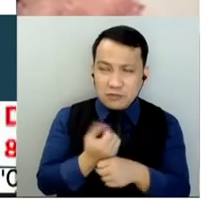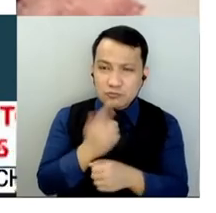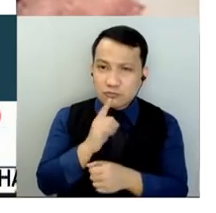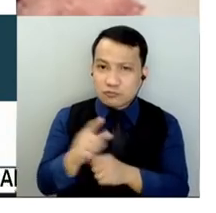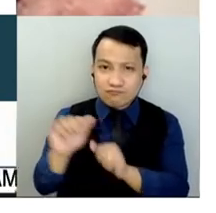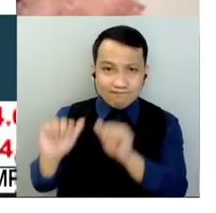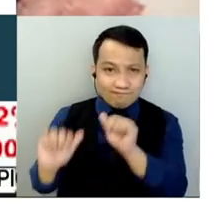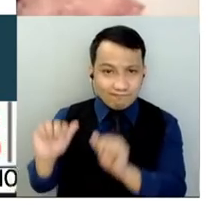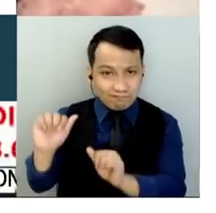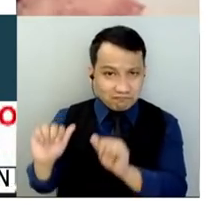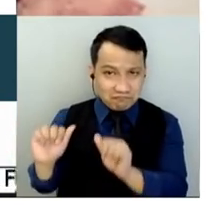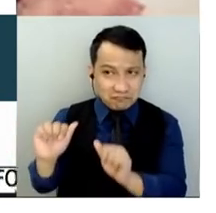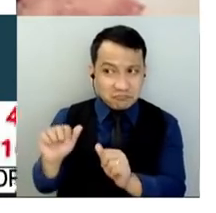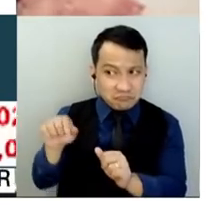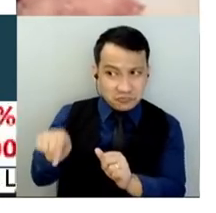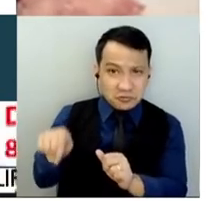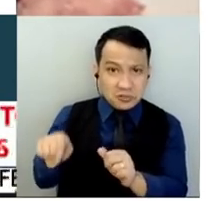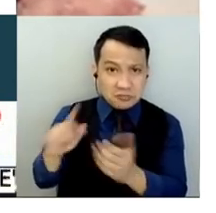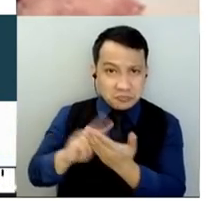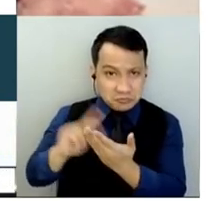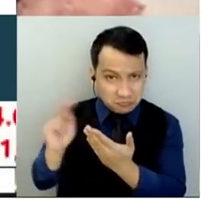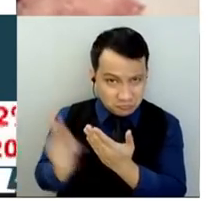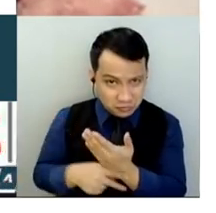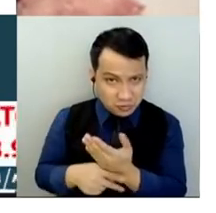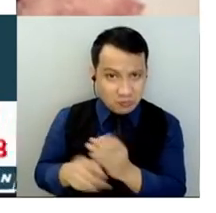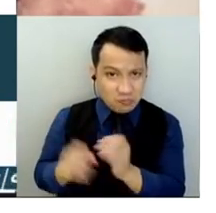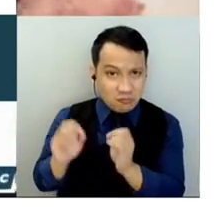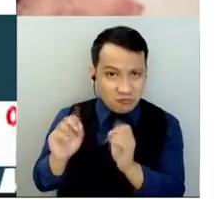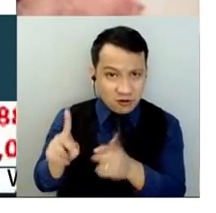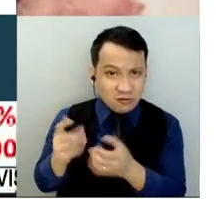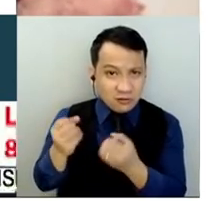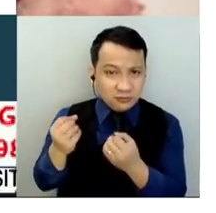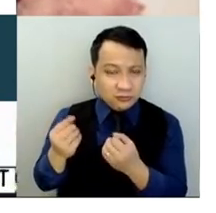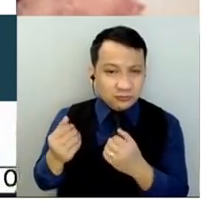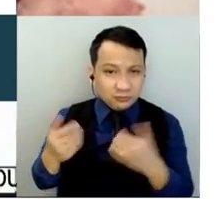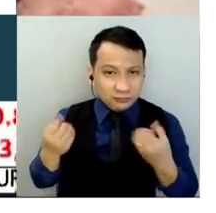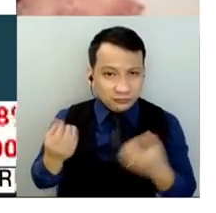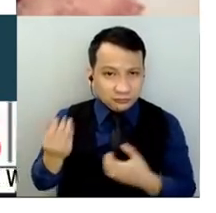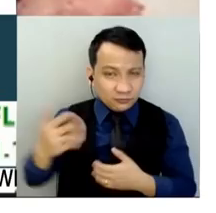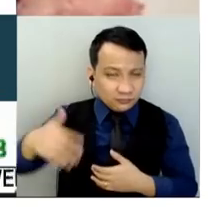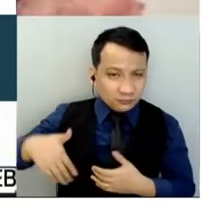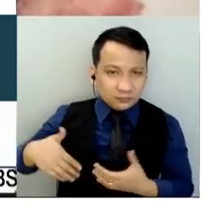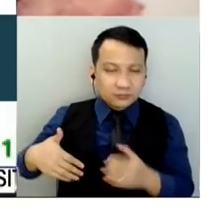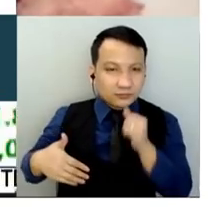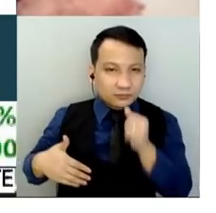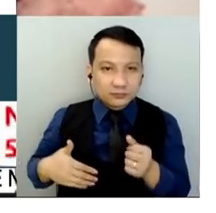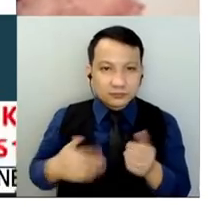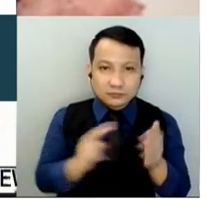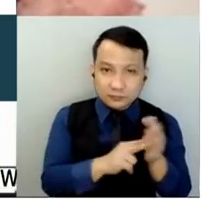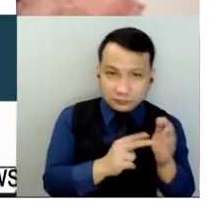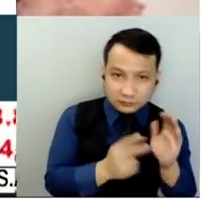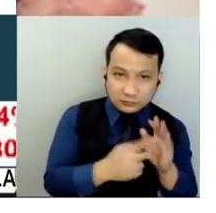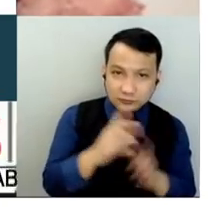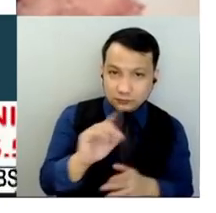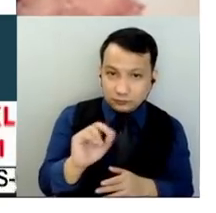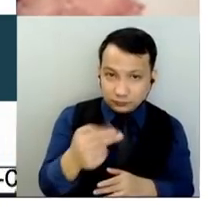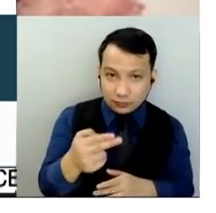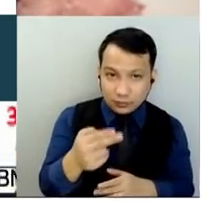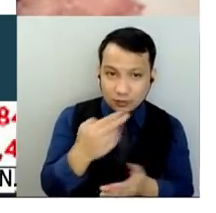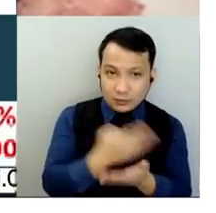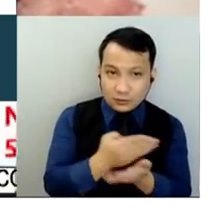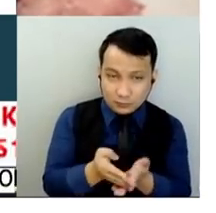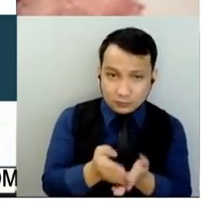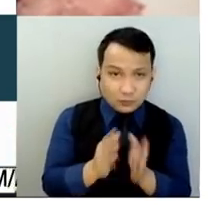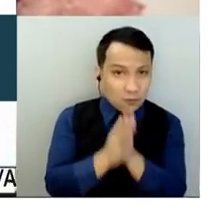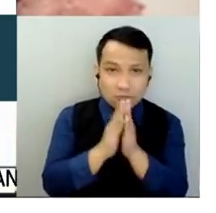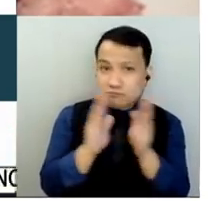whether this particular program got a lot or not, right? Meaning the DOH budget is huge. I